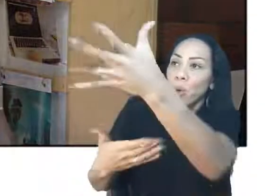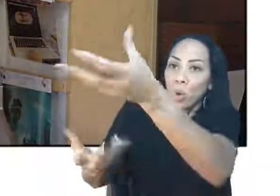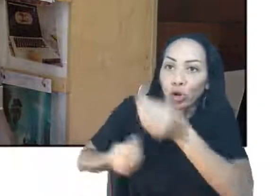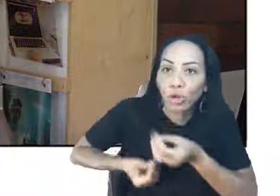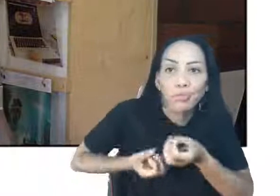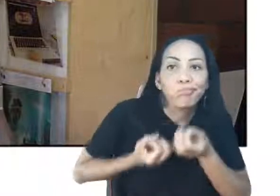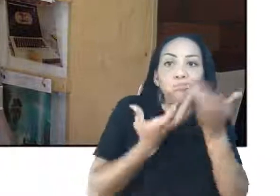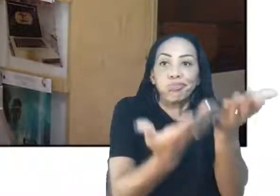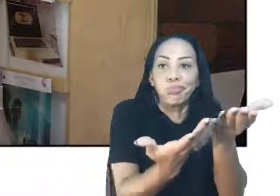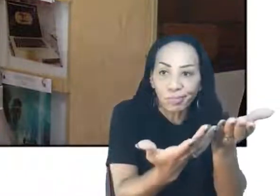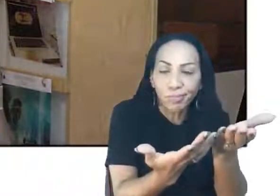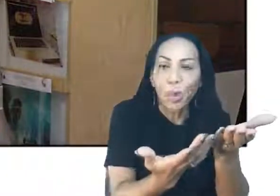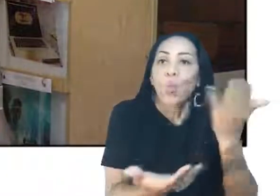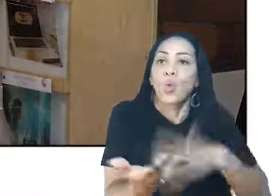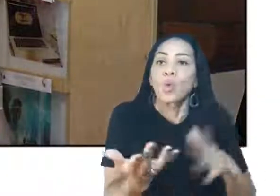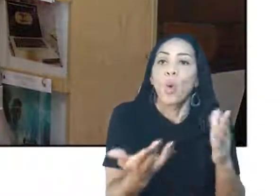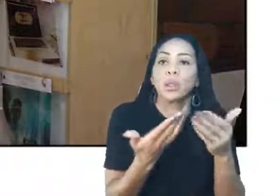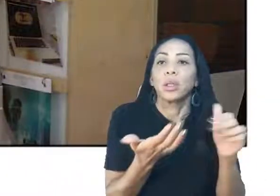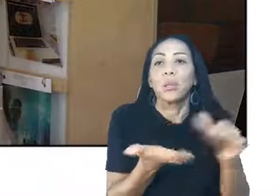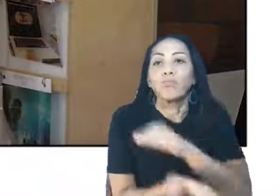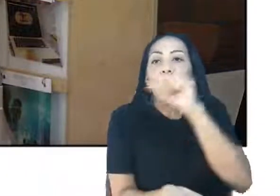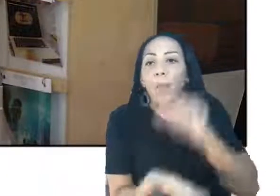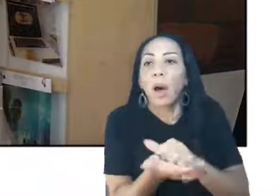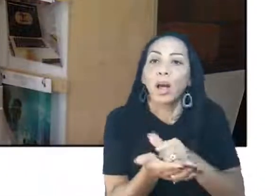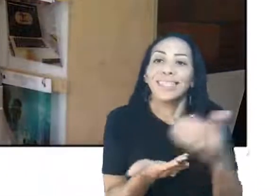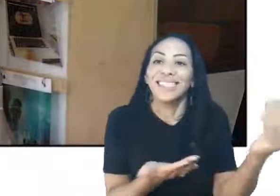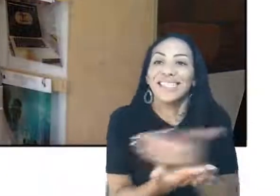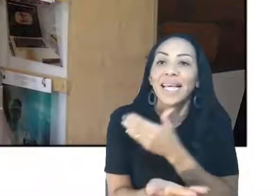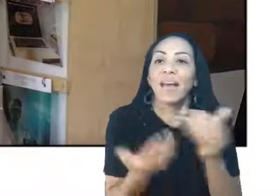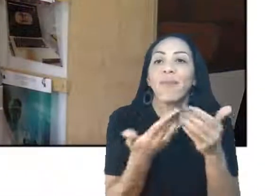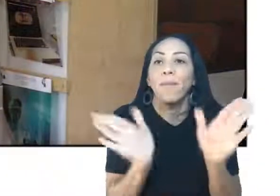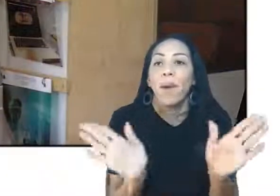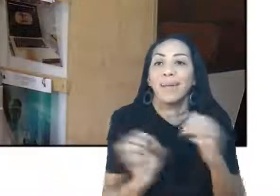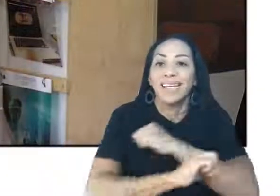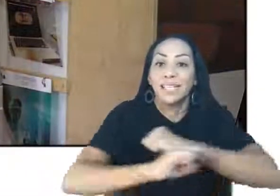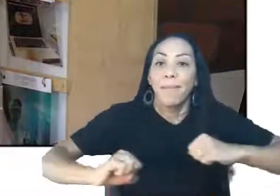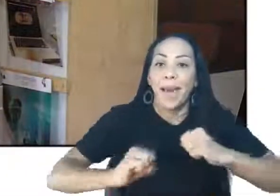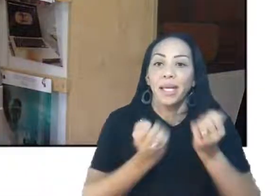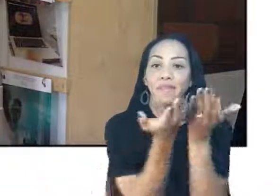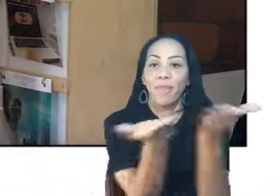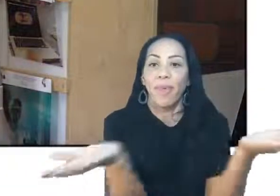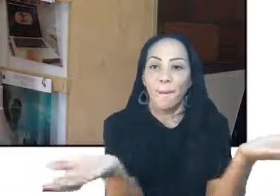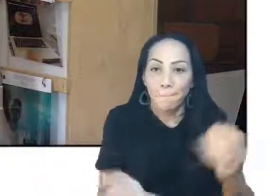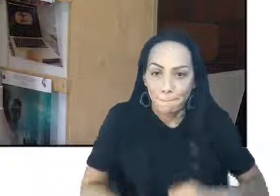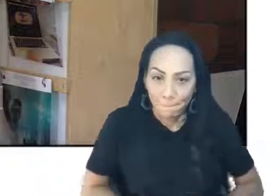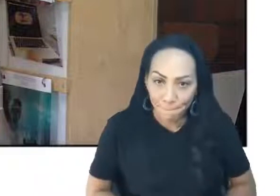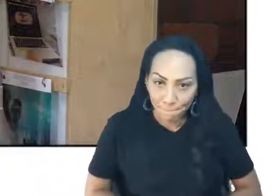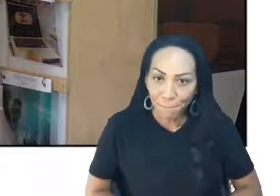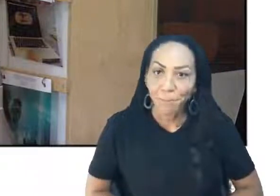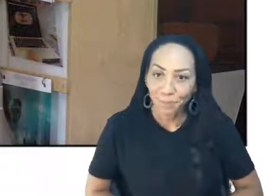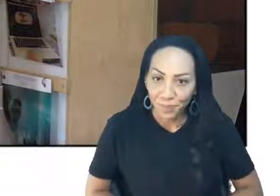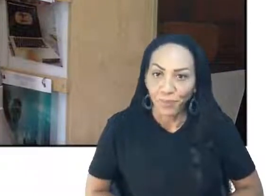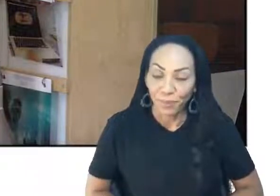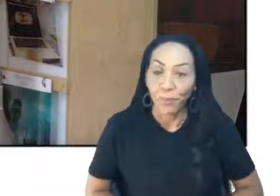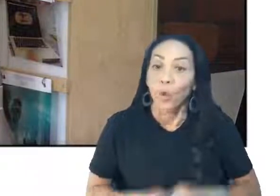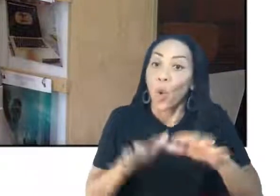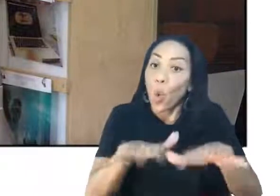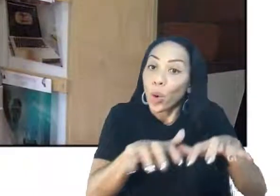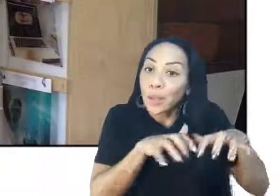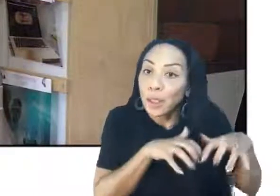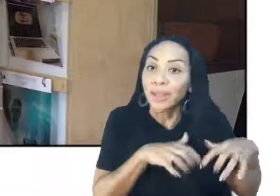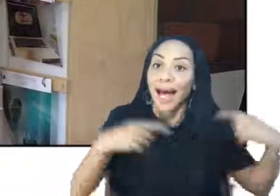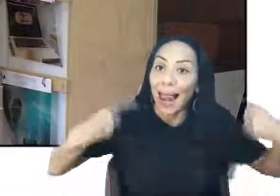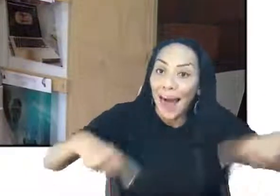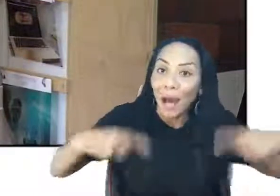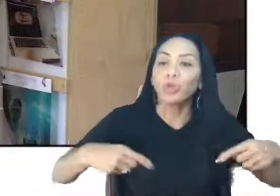to create a beautiful, safe, durational space that we could slow down our audiences in and